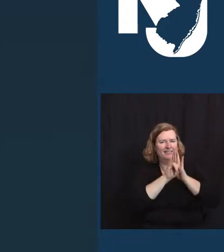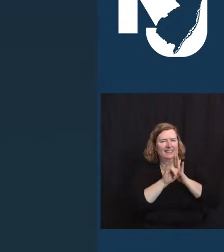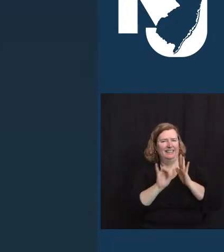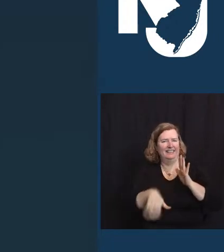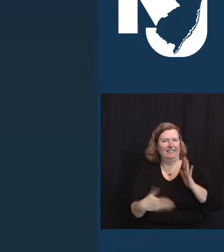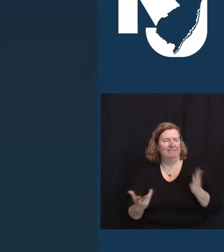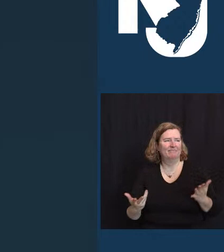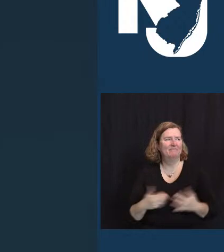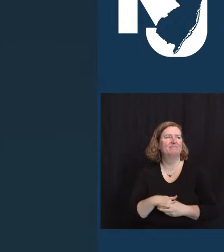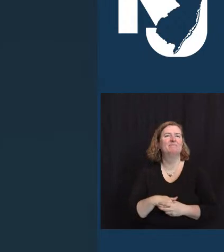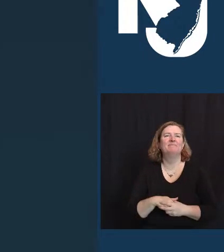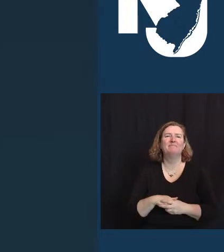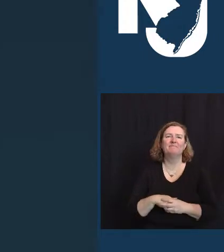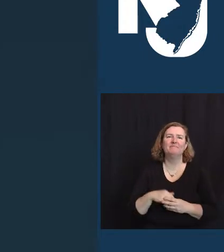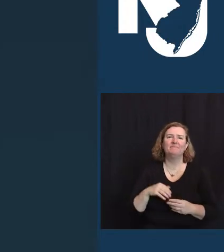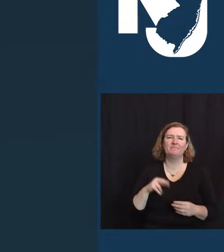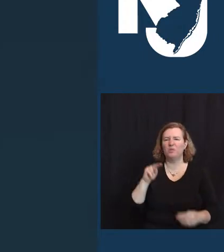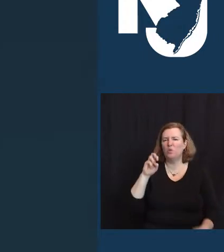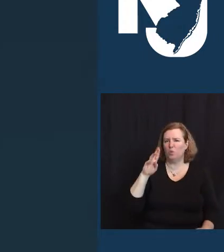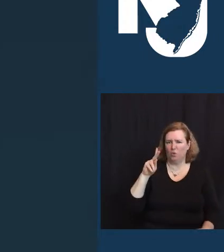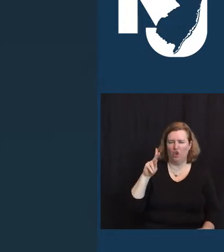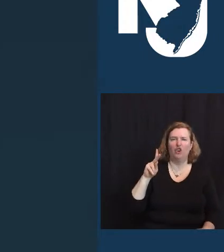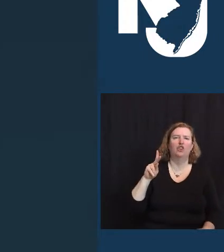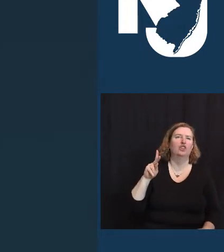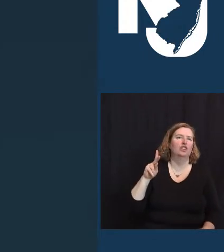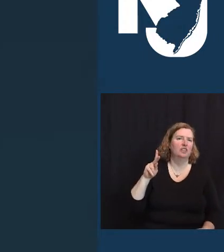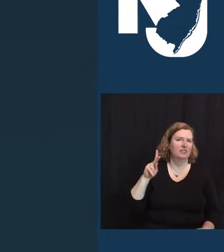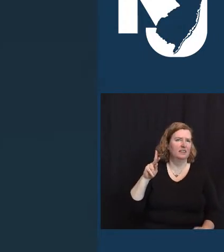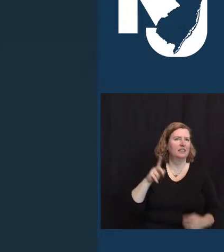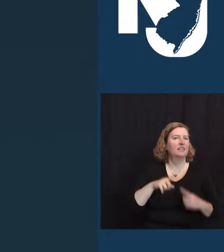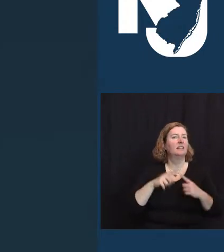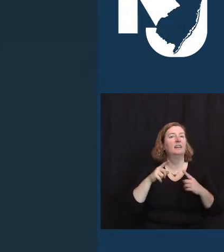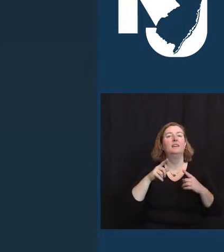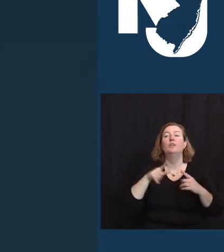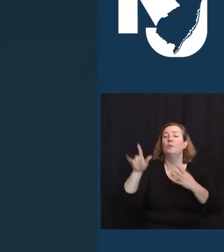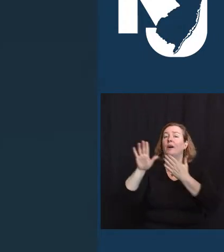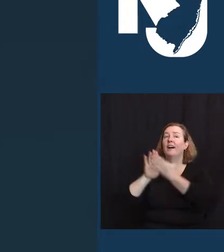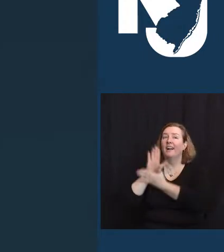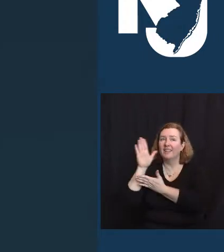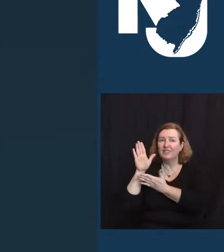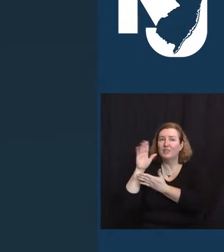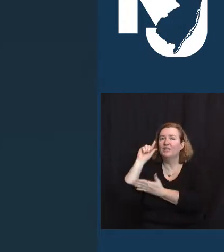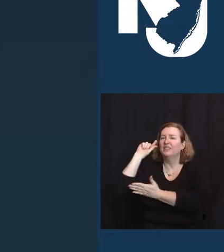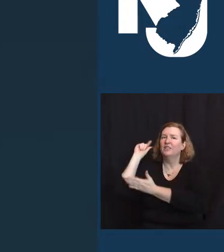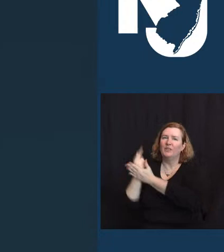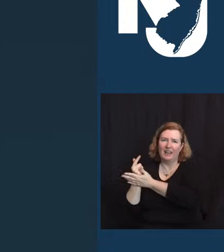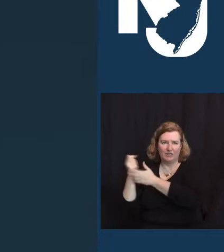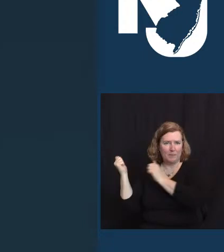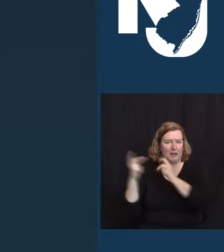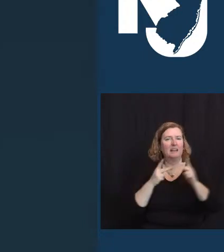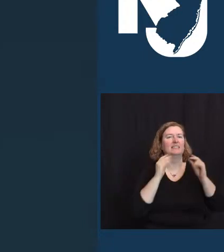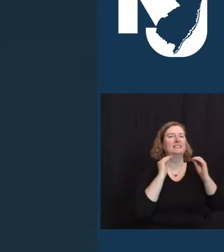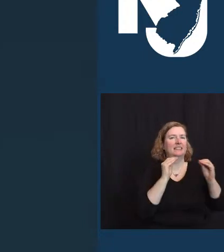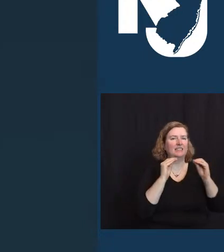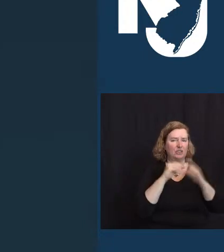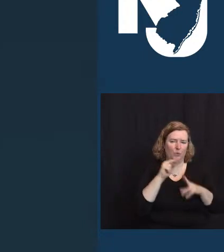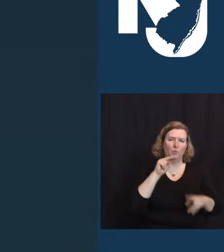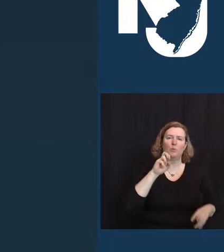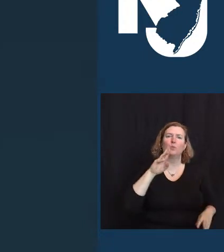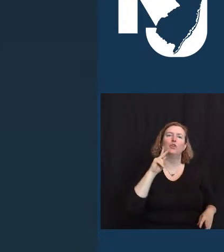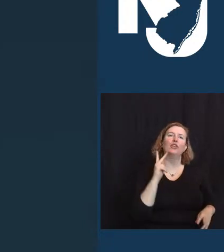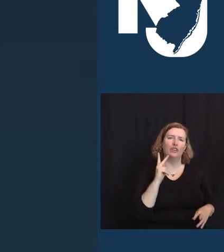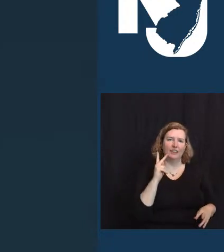was a Newark native who returned to the Brick City following her graduation from Newark State Teachers College, which we all know today is